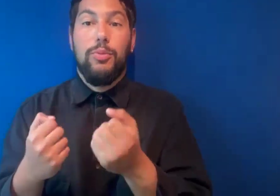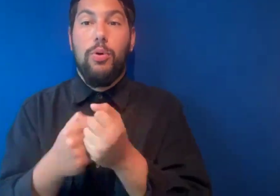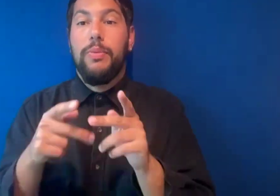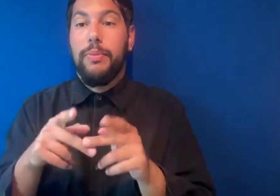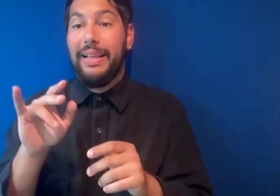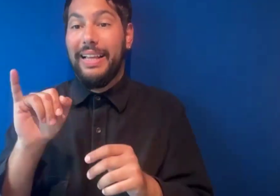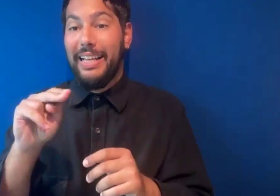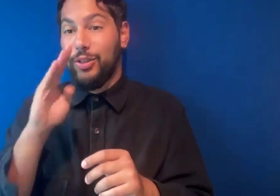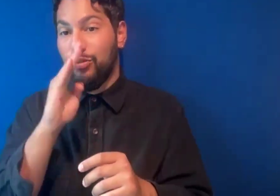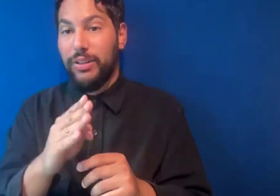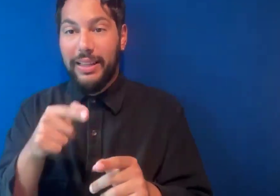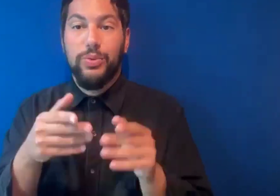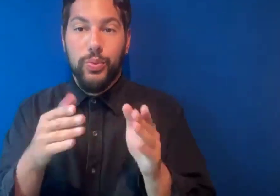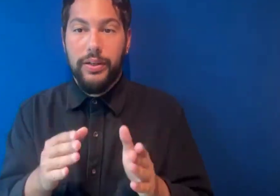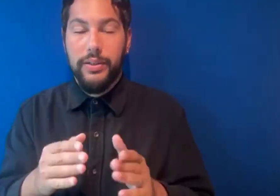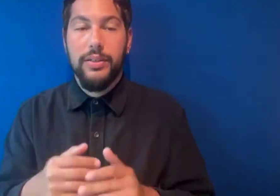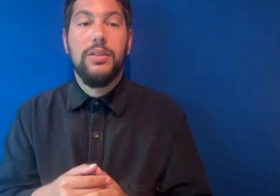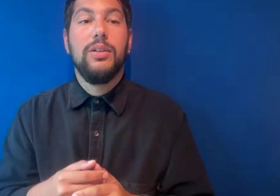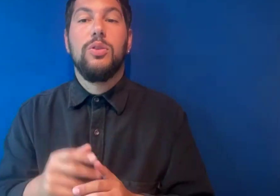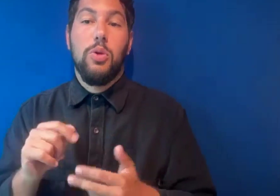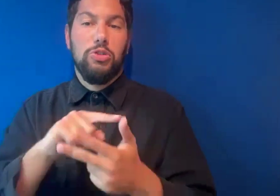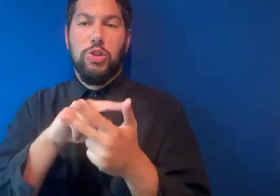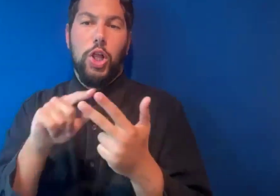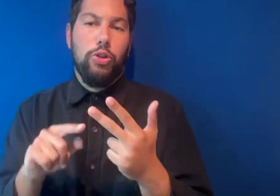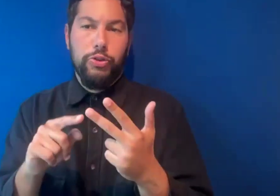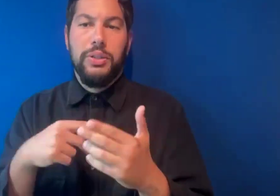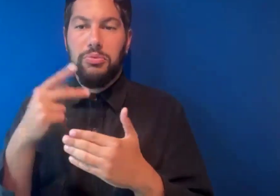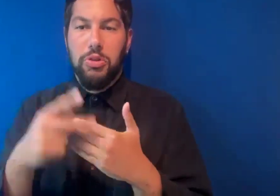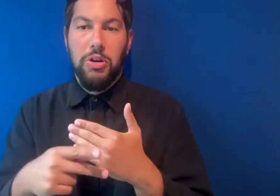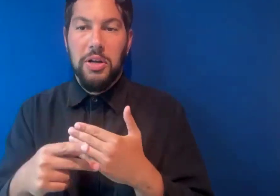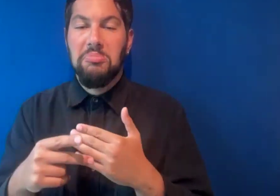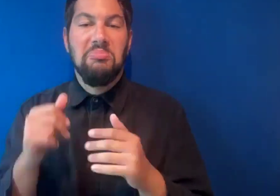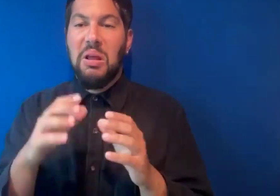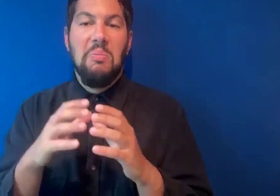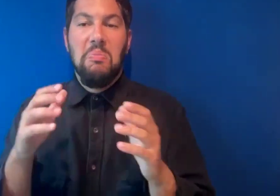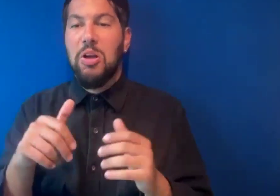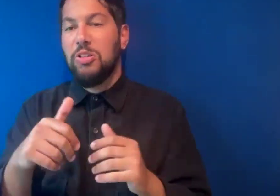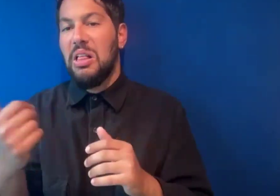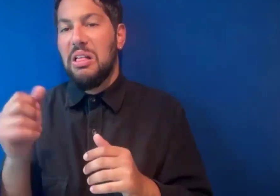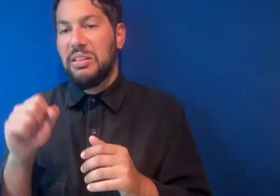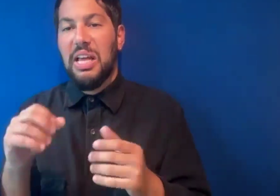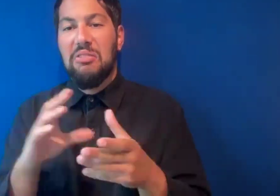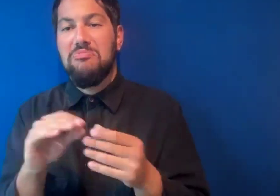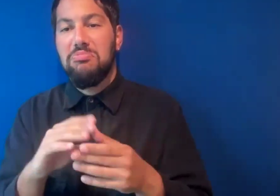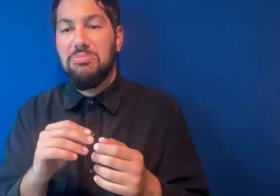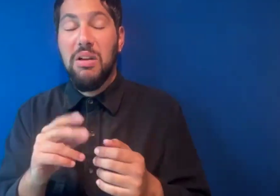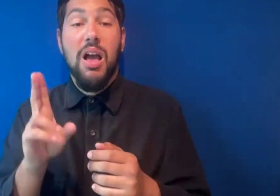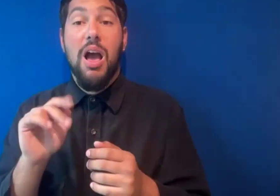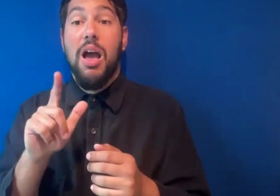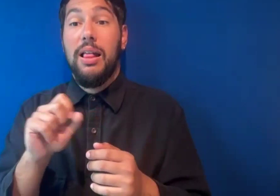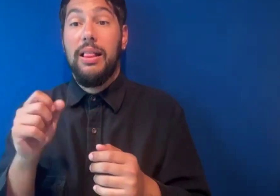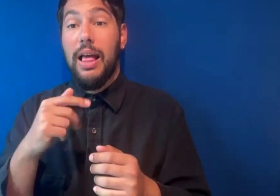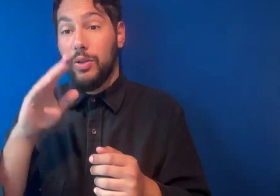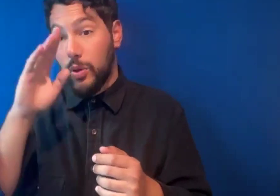Now, so those are the three programs. There's not much else to say, unless we know the